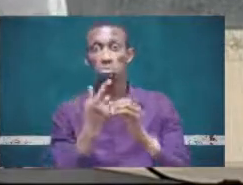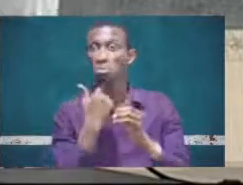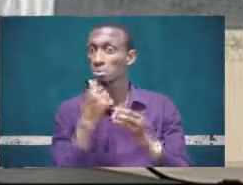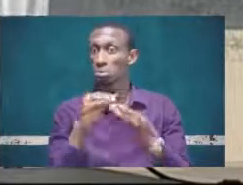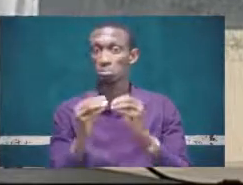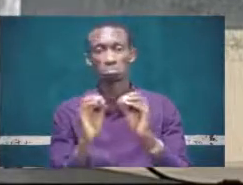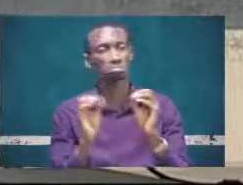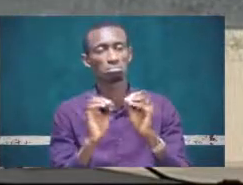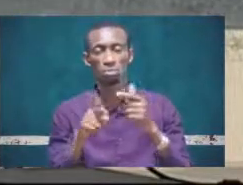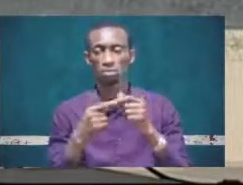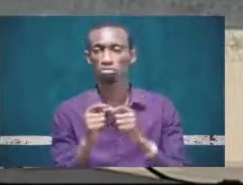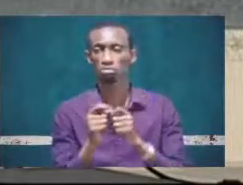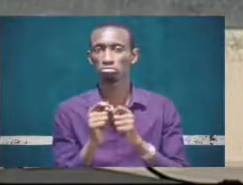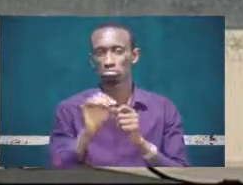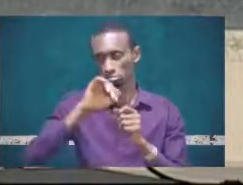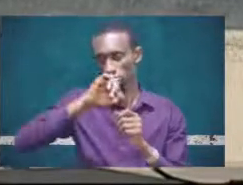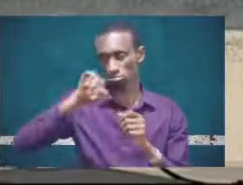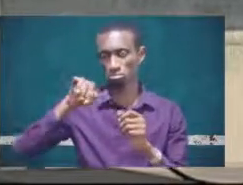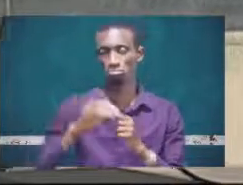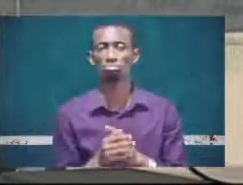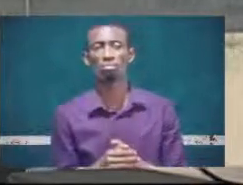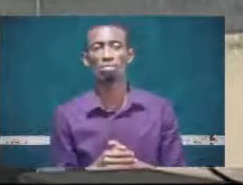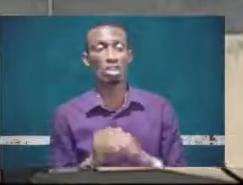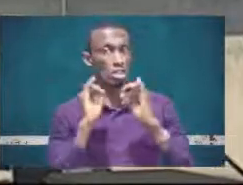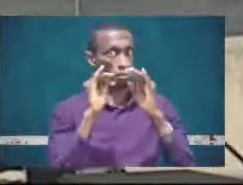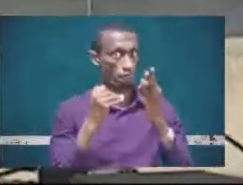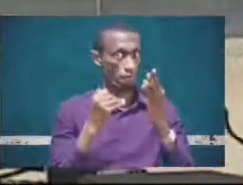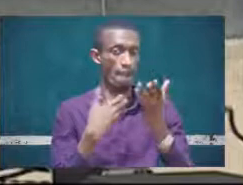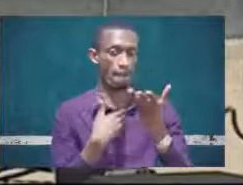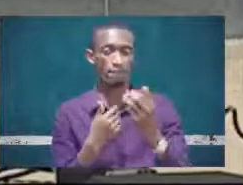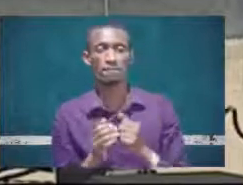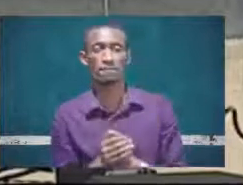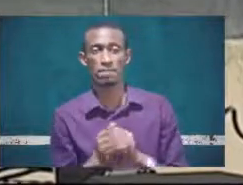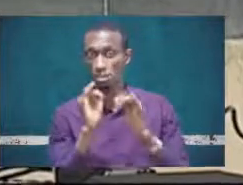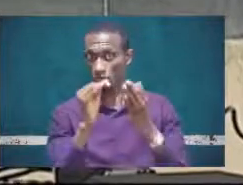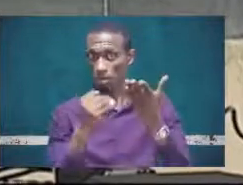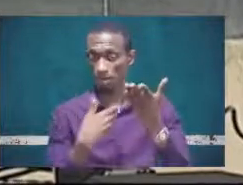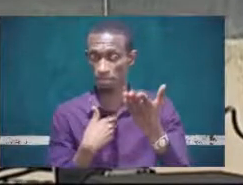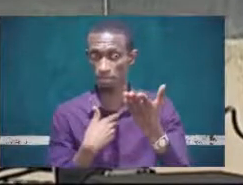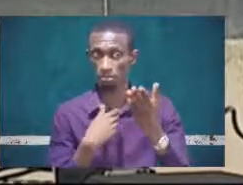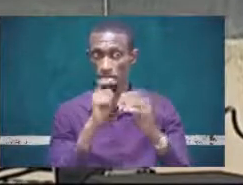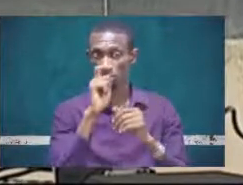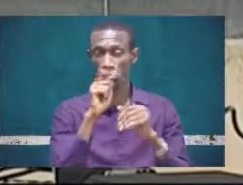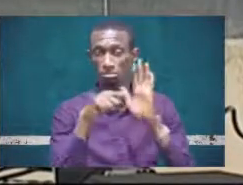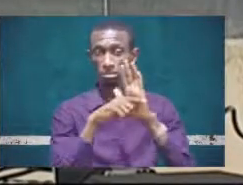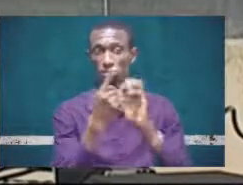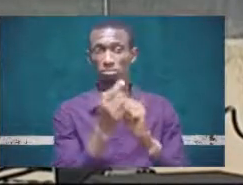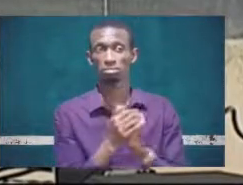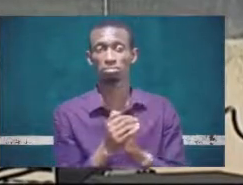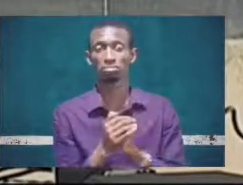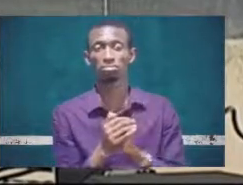always opened. In the case I have x minus 1 times x squared plus